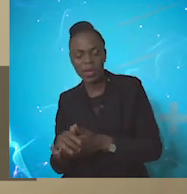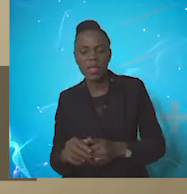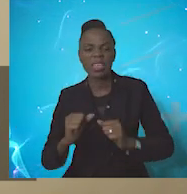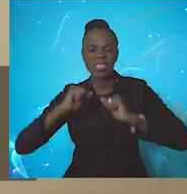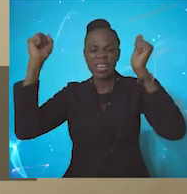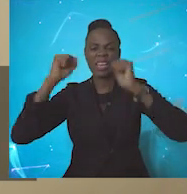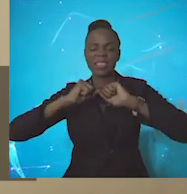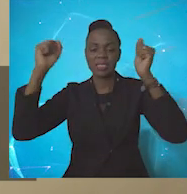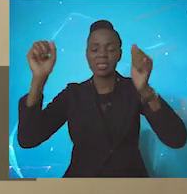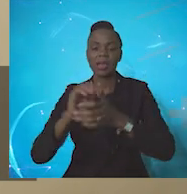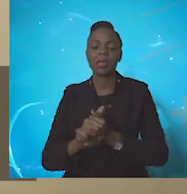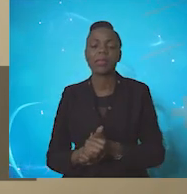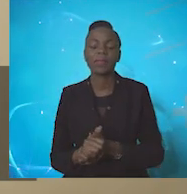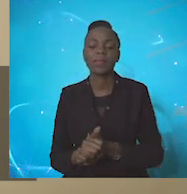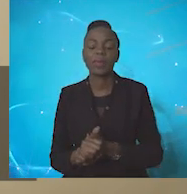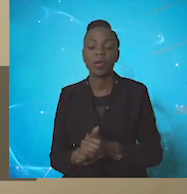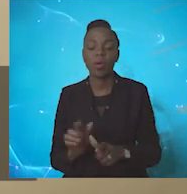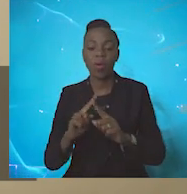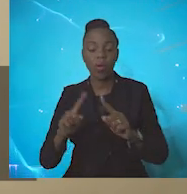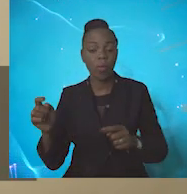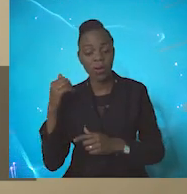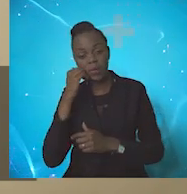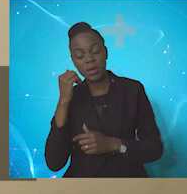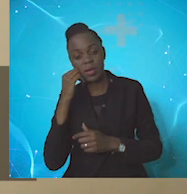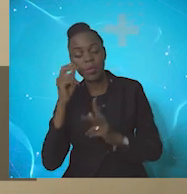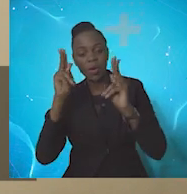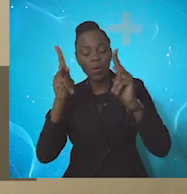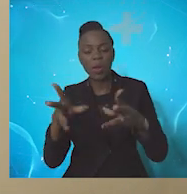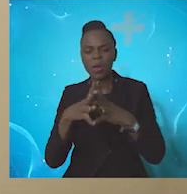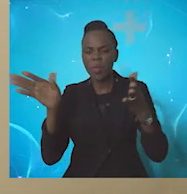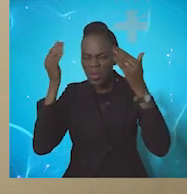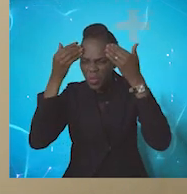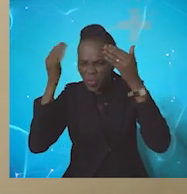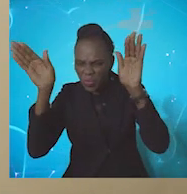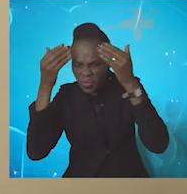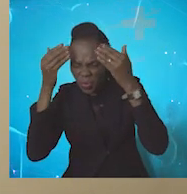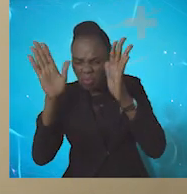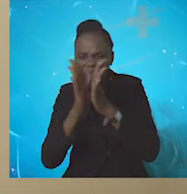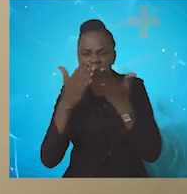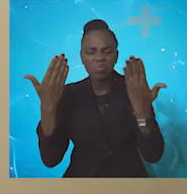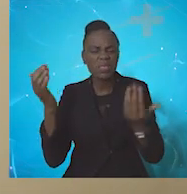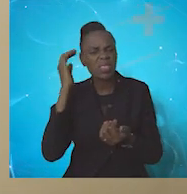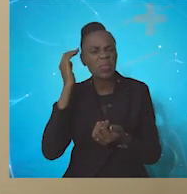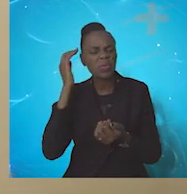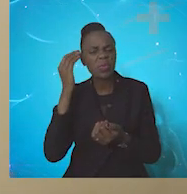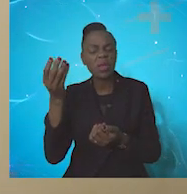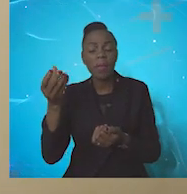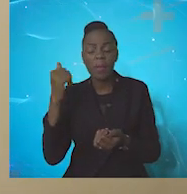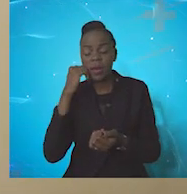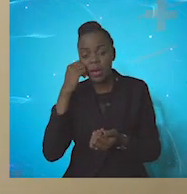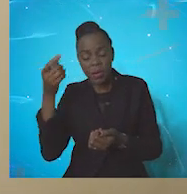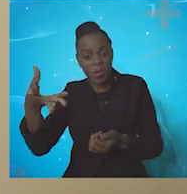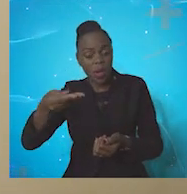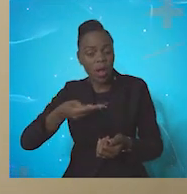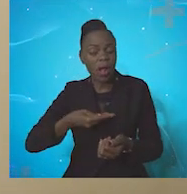So it's quite significant. But it's a disease that many people are not aware of. People are aware that there's a disease called meningitis, but they are not aware